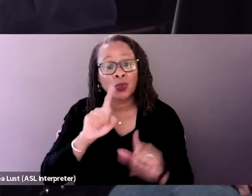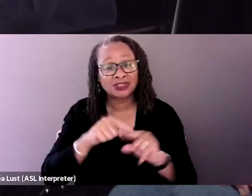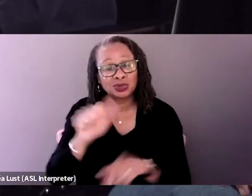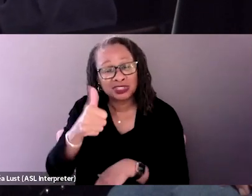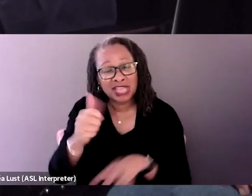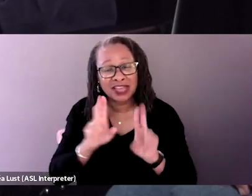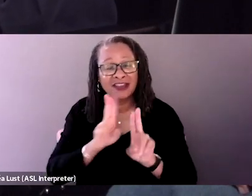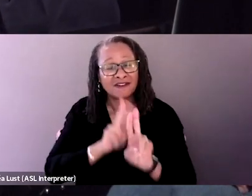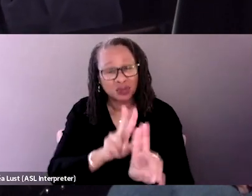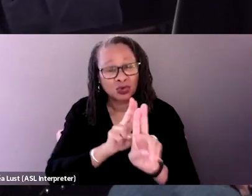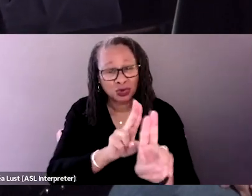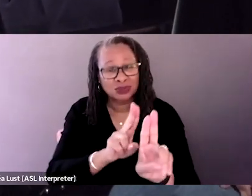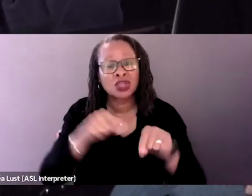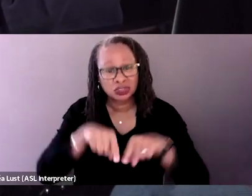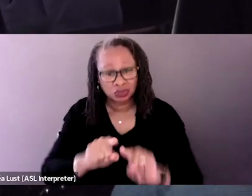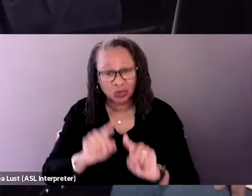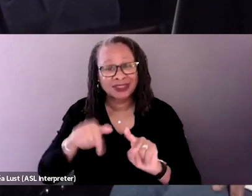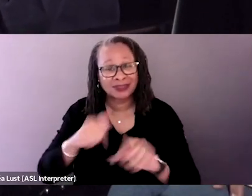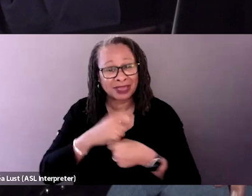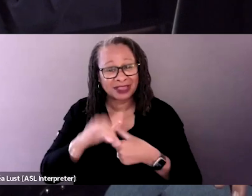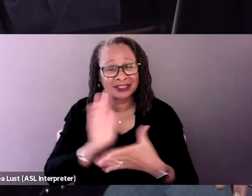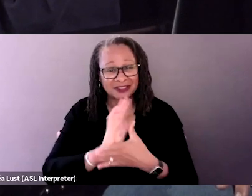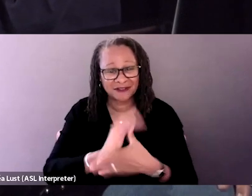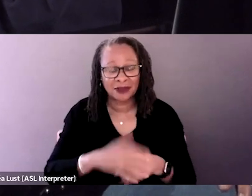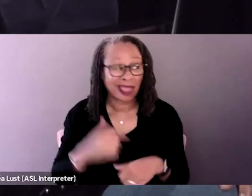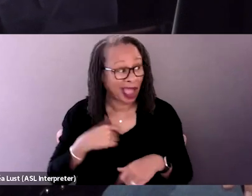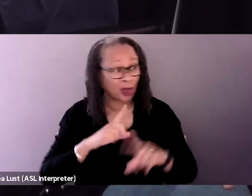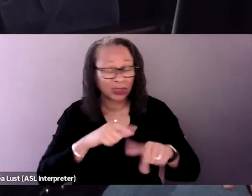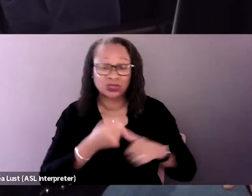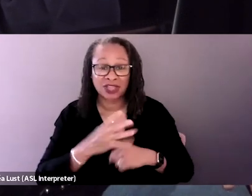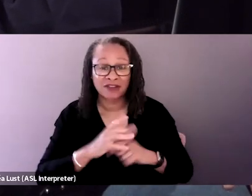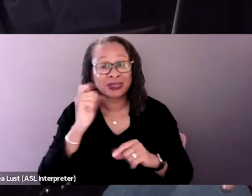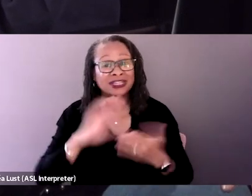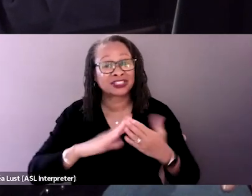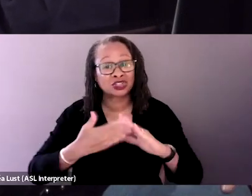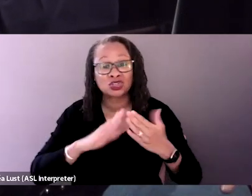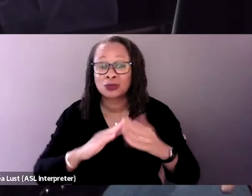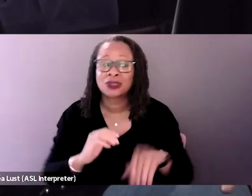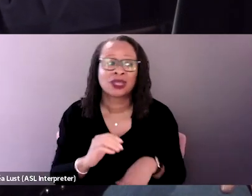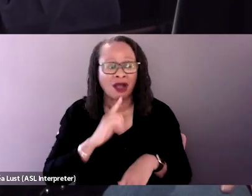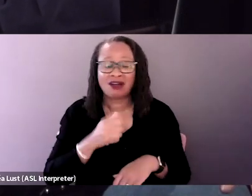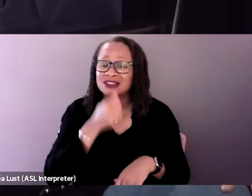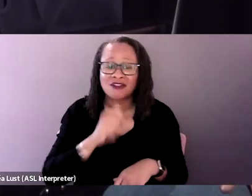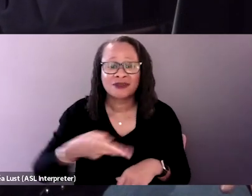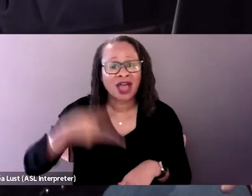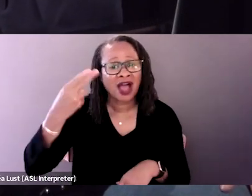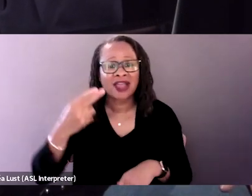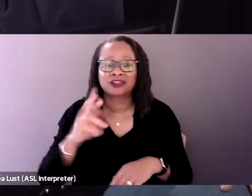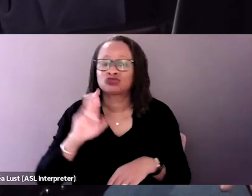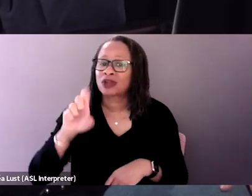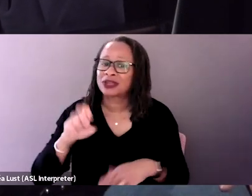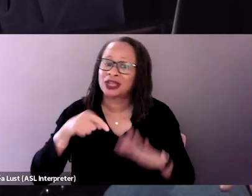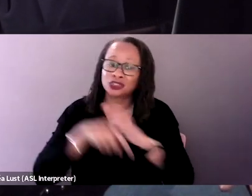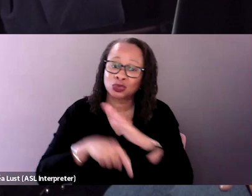this film. And I attended several myself because these are communities that are suffering from the highest rates of suicide and